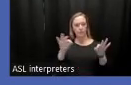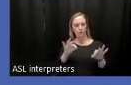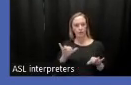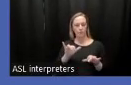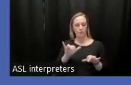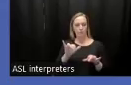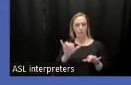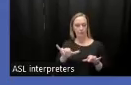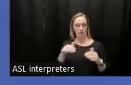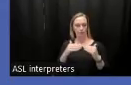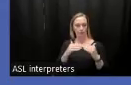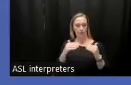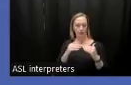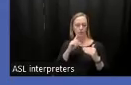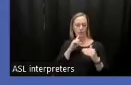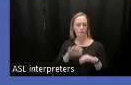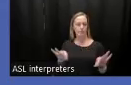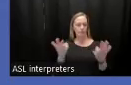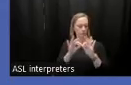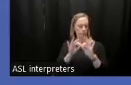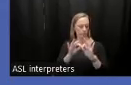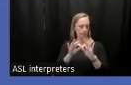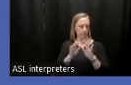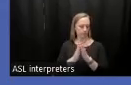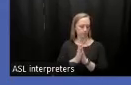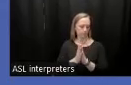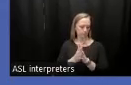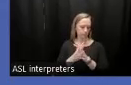think, I